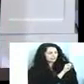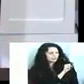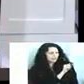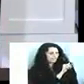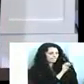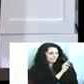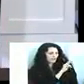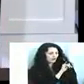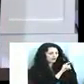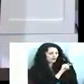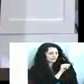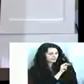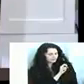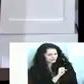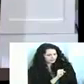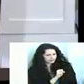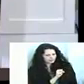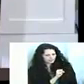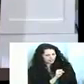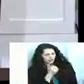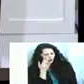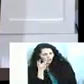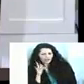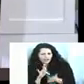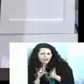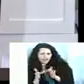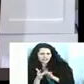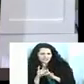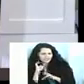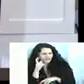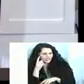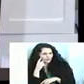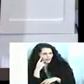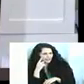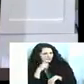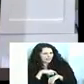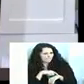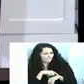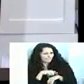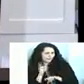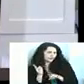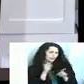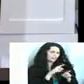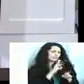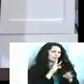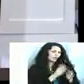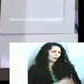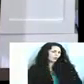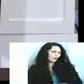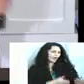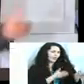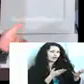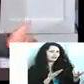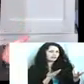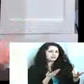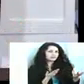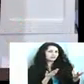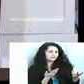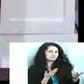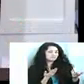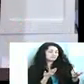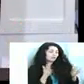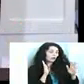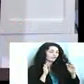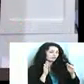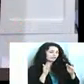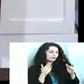is it that Jesus needed to think about the time of the day that he was at the well? And I'm going to hope to unpack some of